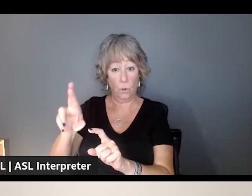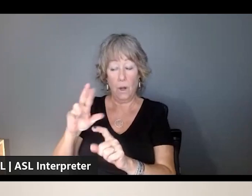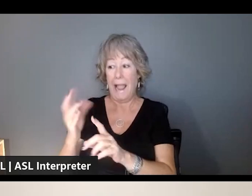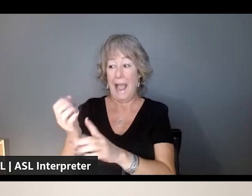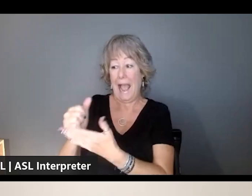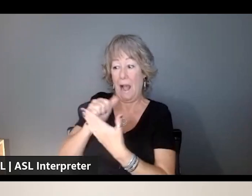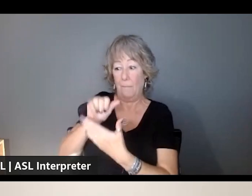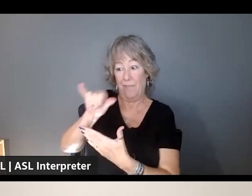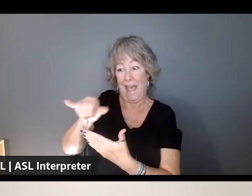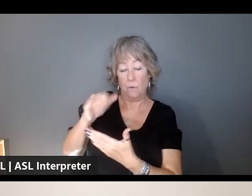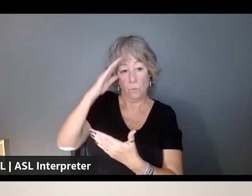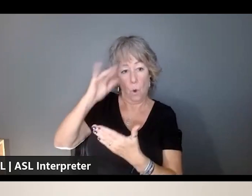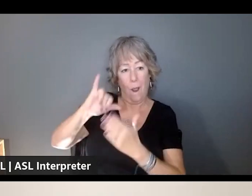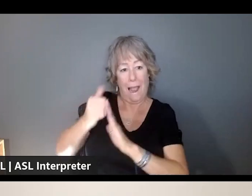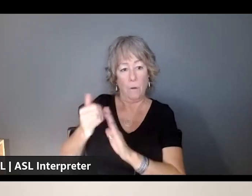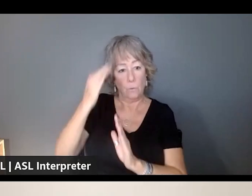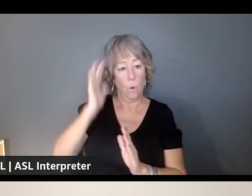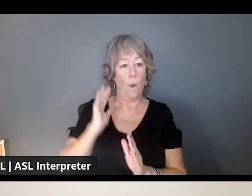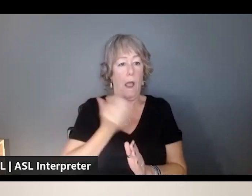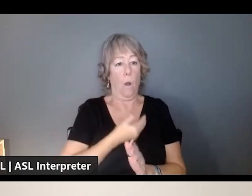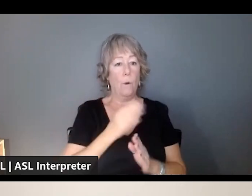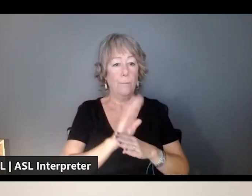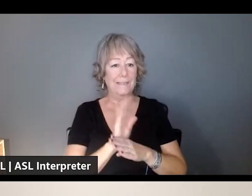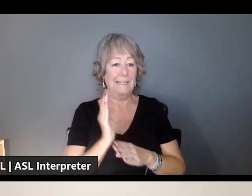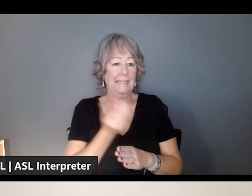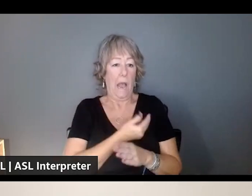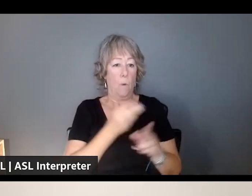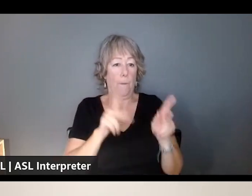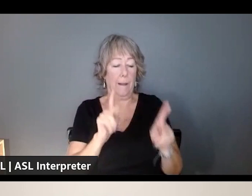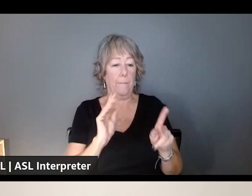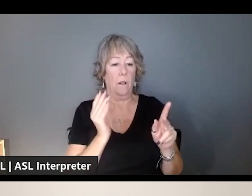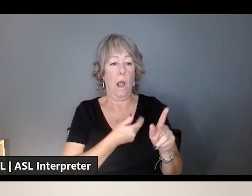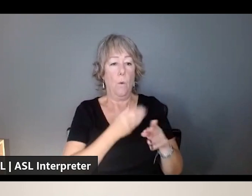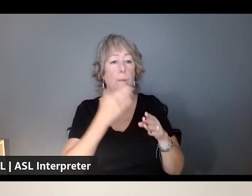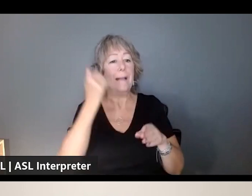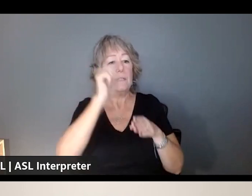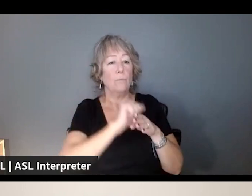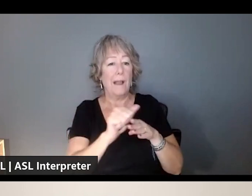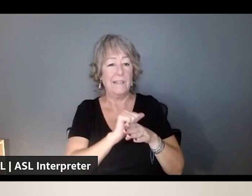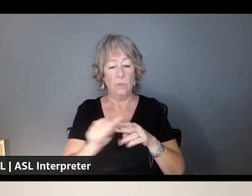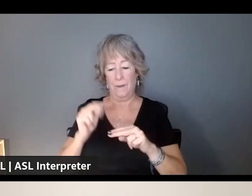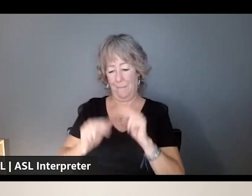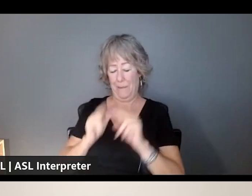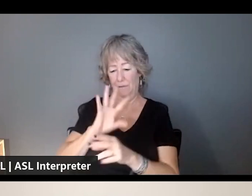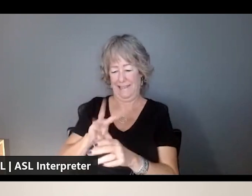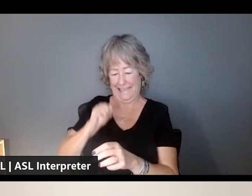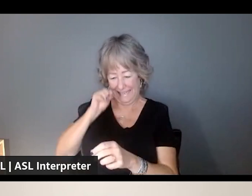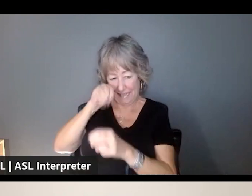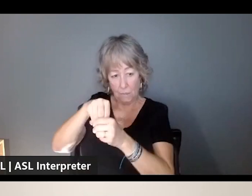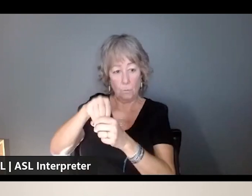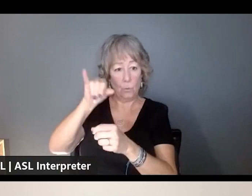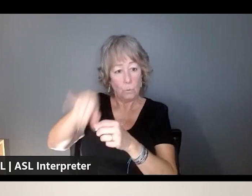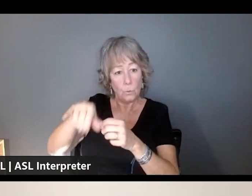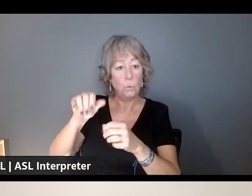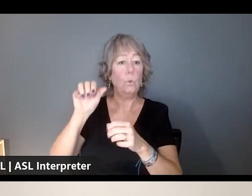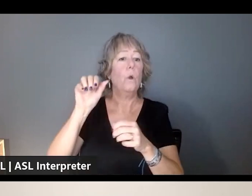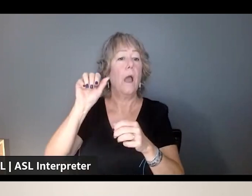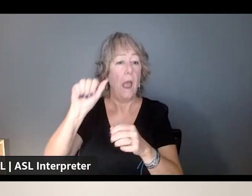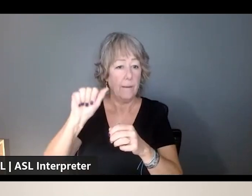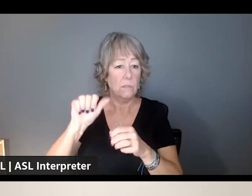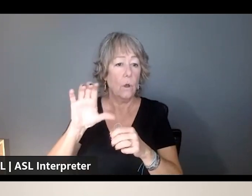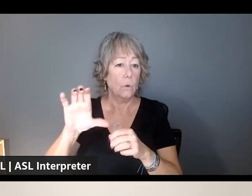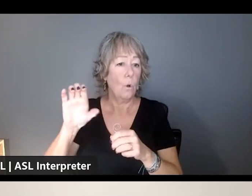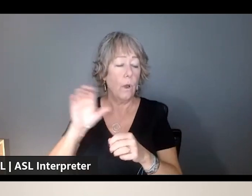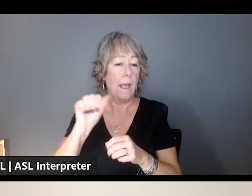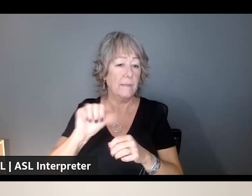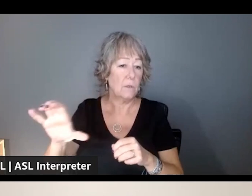business, how you do your coding, what best practices you've got. And you can build that right into Amazon Code Whisperer and get going as a company,